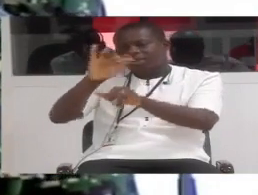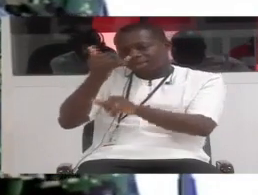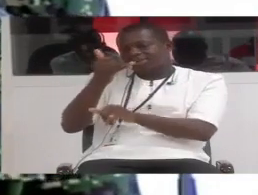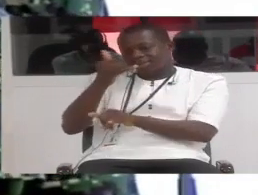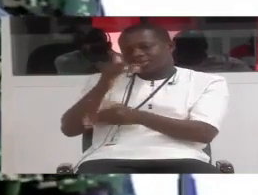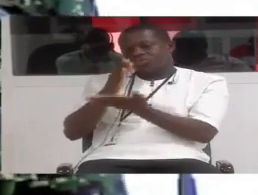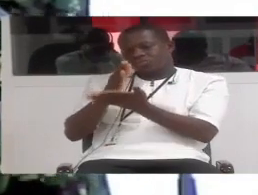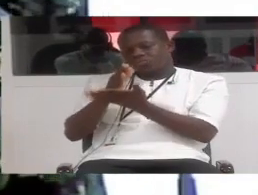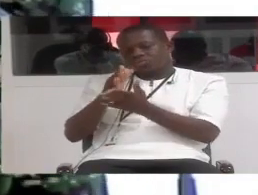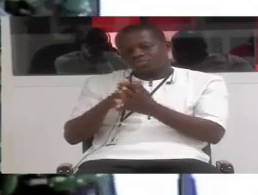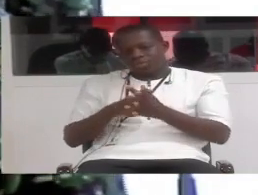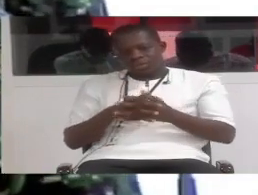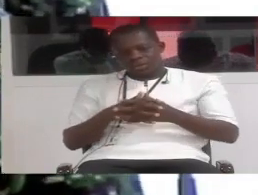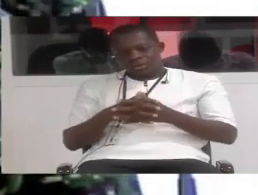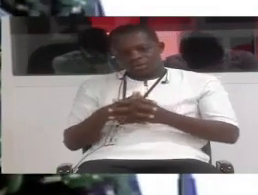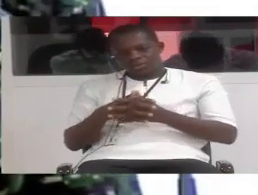waaw, okay.